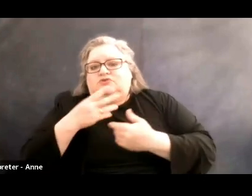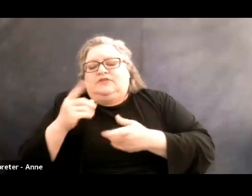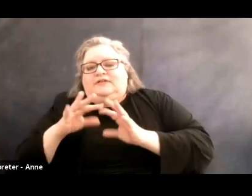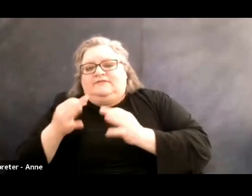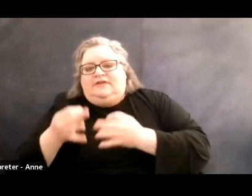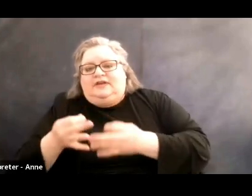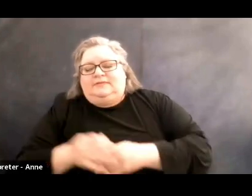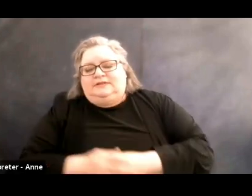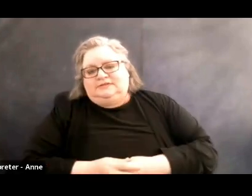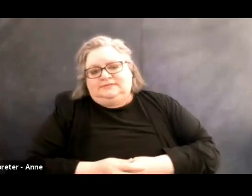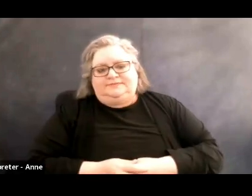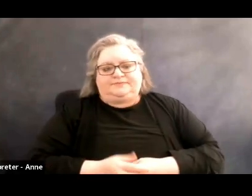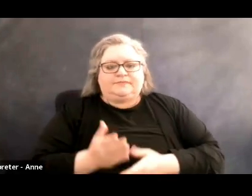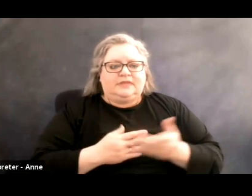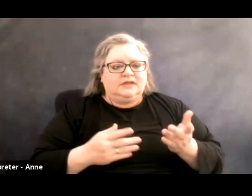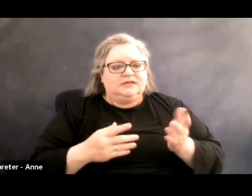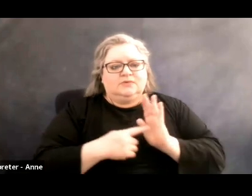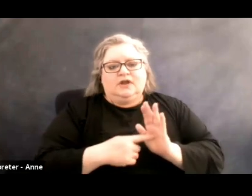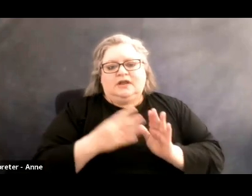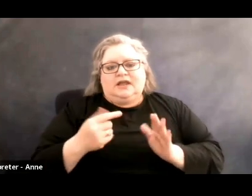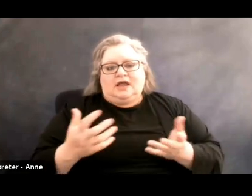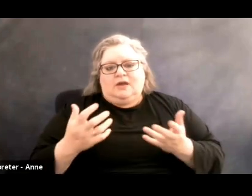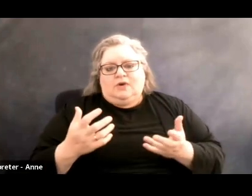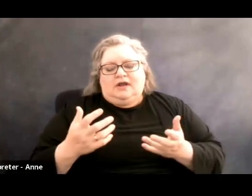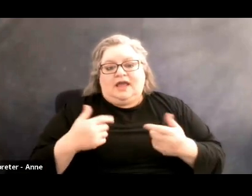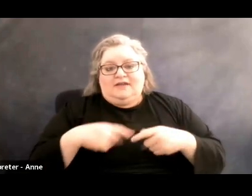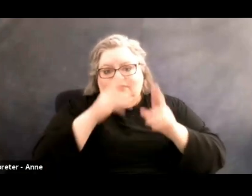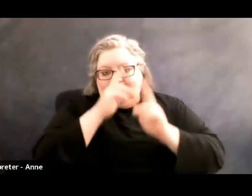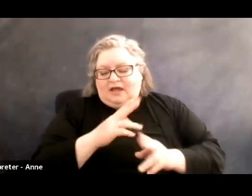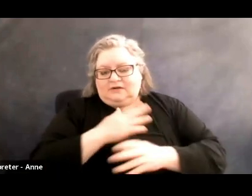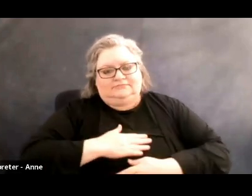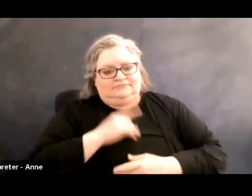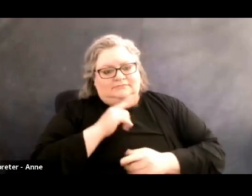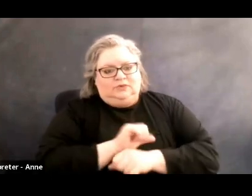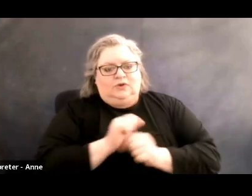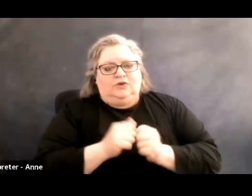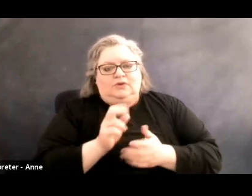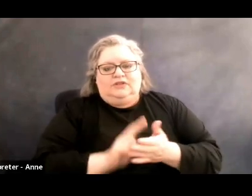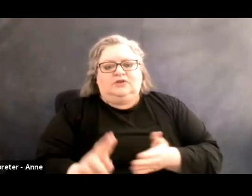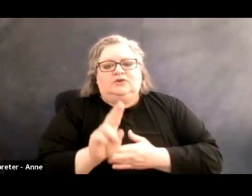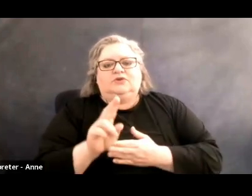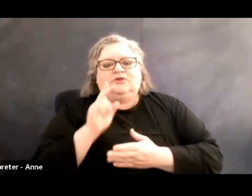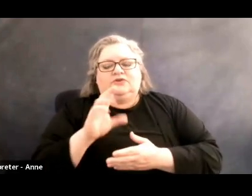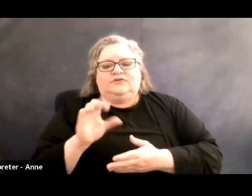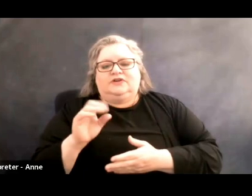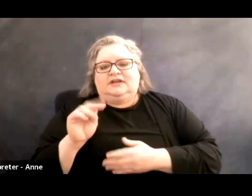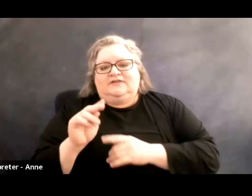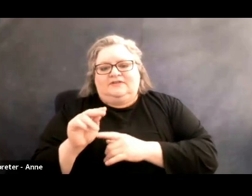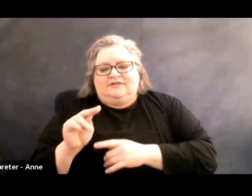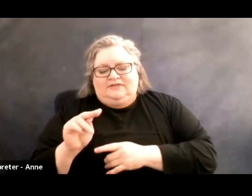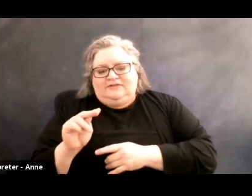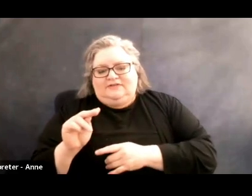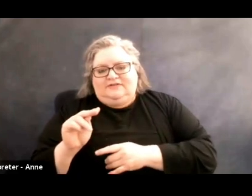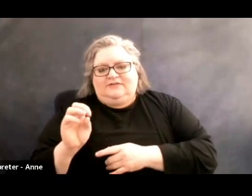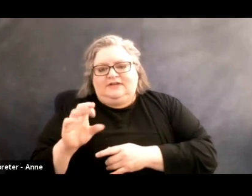of the recommendations, and I want to give I have the honor and the pleasure of working with the University of Connecticut team, both Liz Manley and